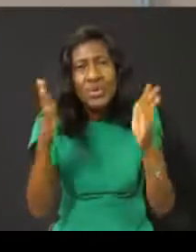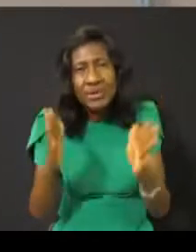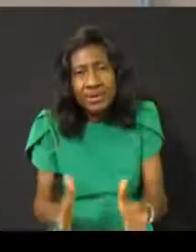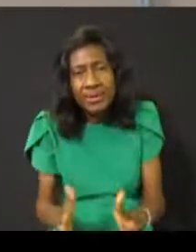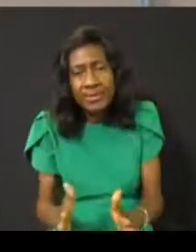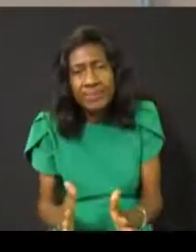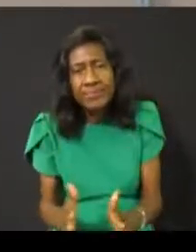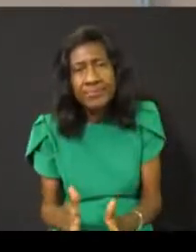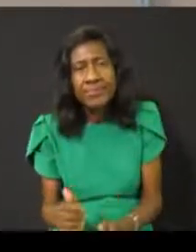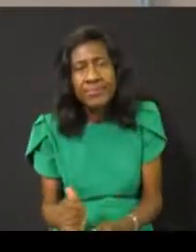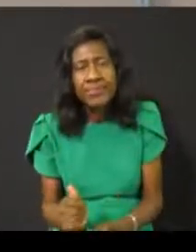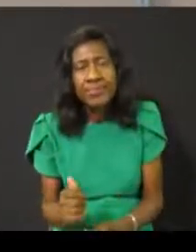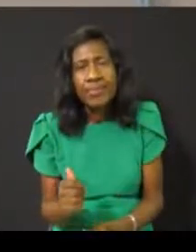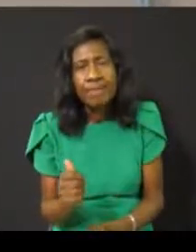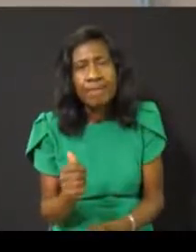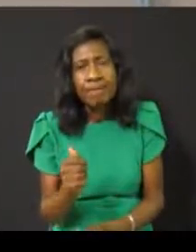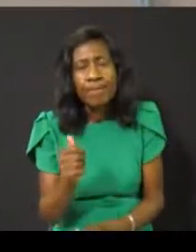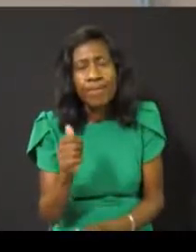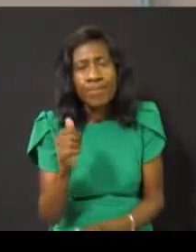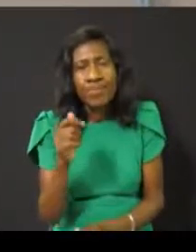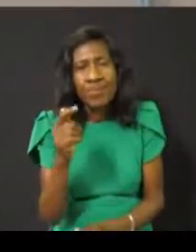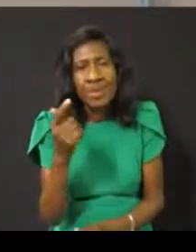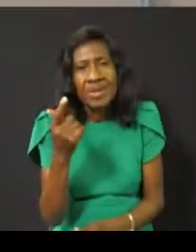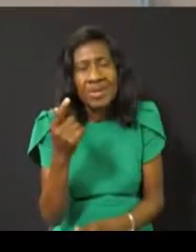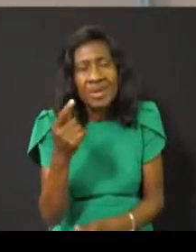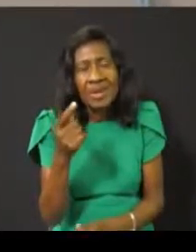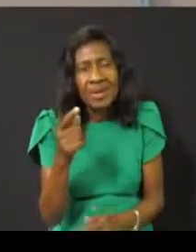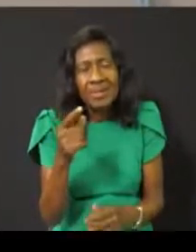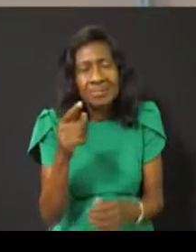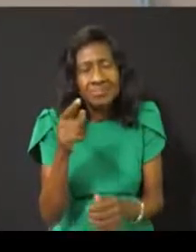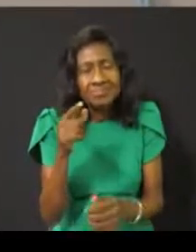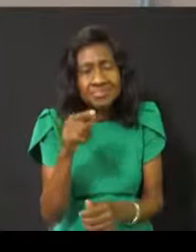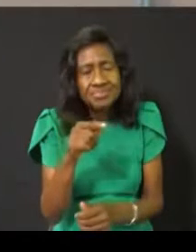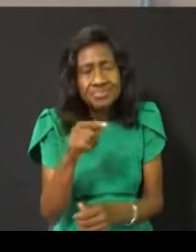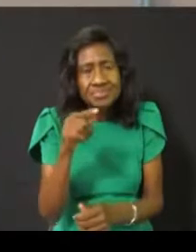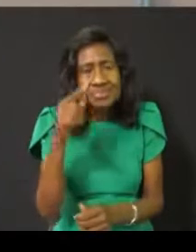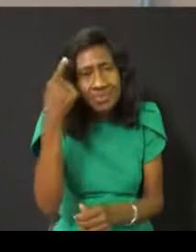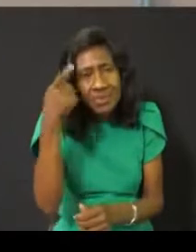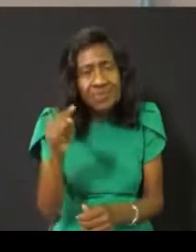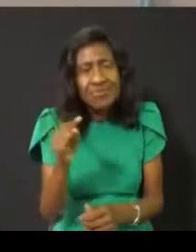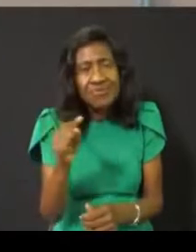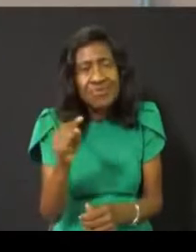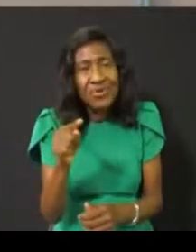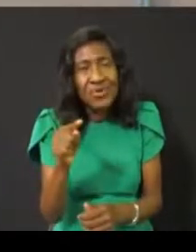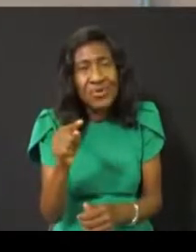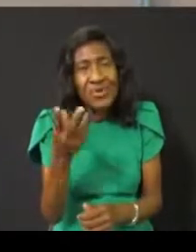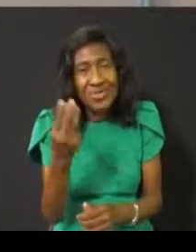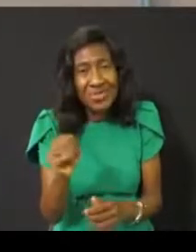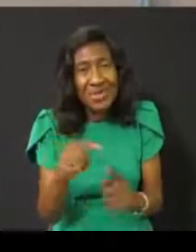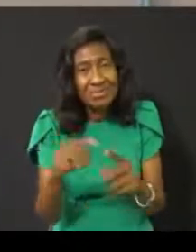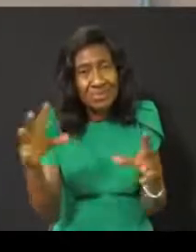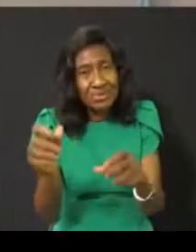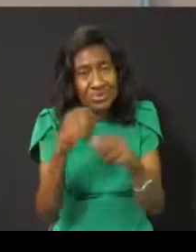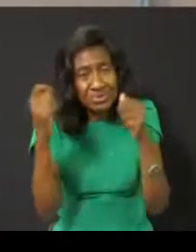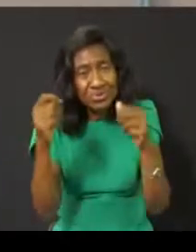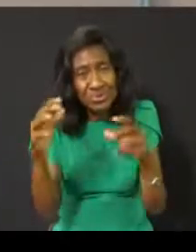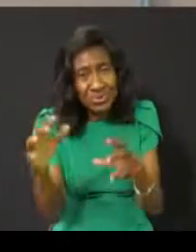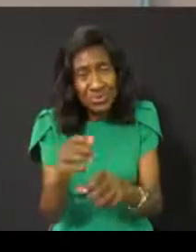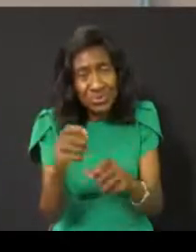for finding the single prize winner involves verification of being fully vaccinated by HSA, the